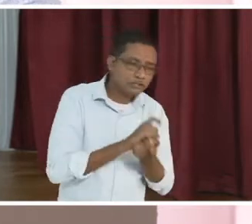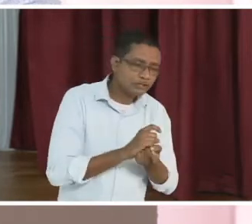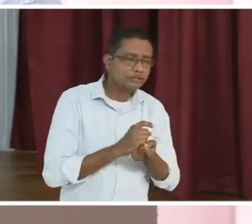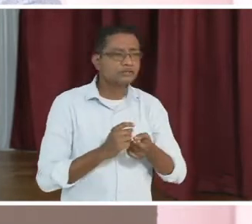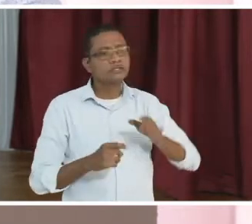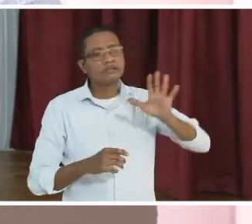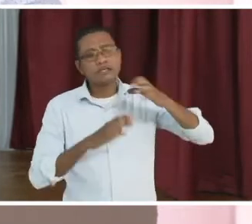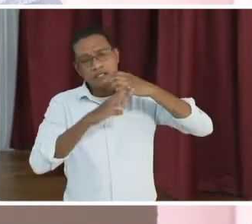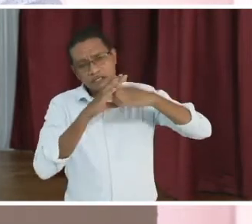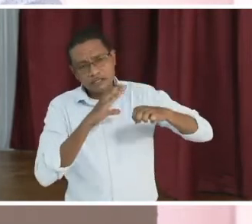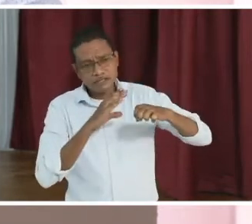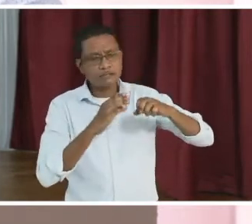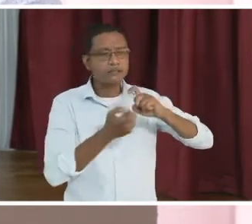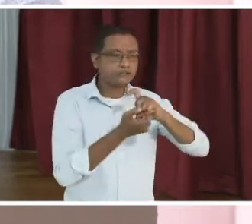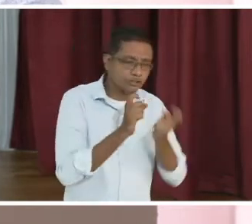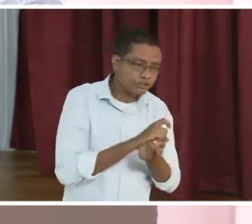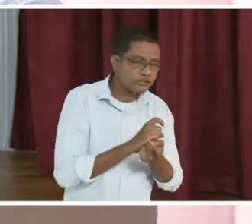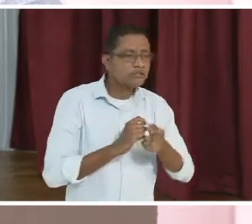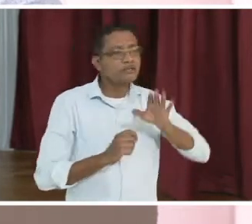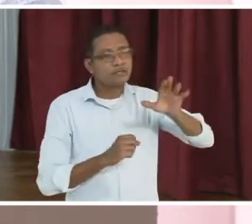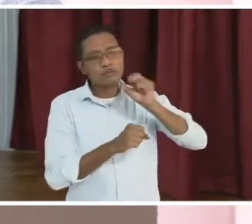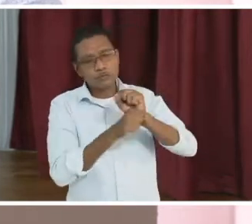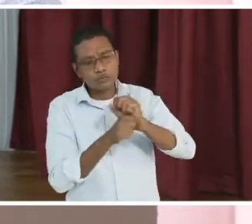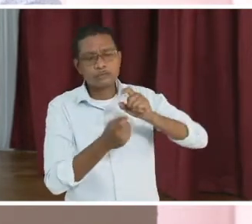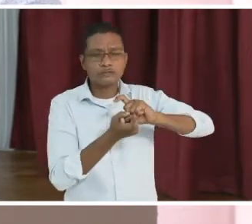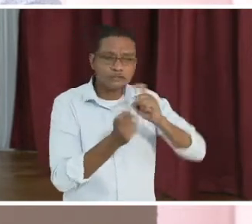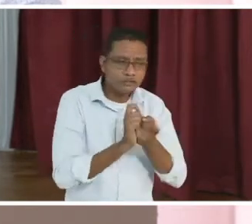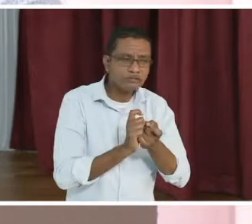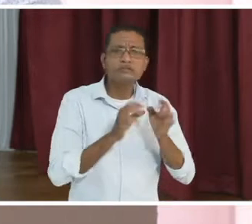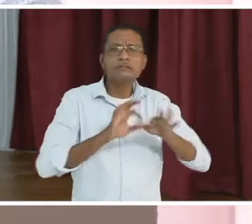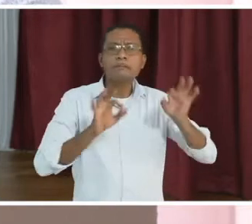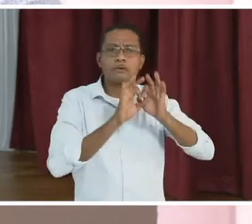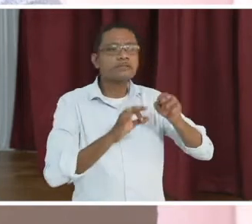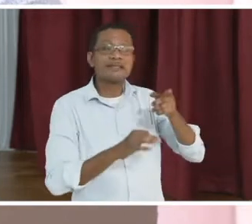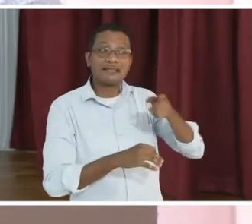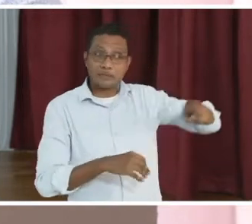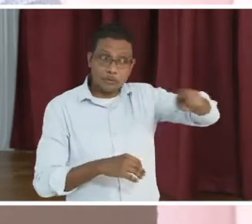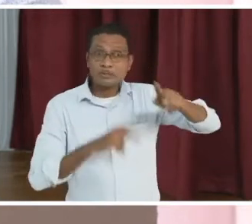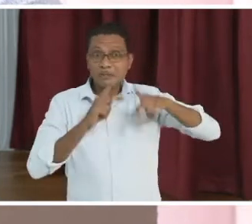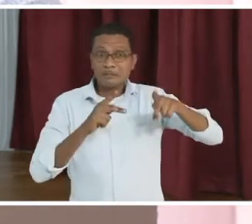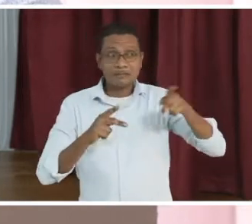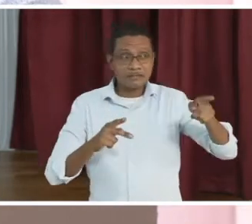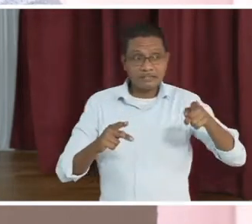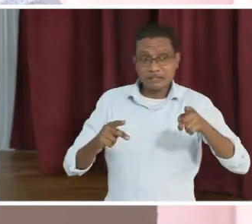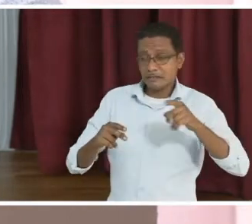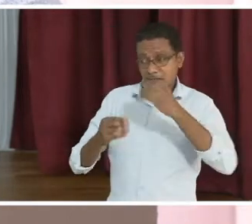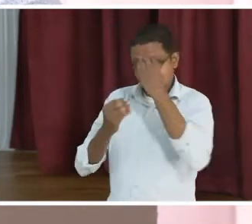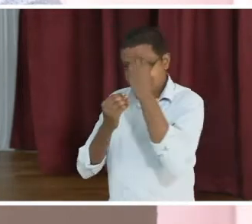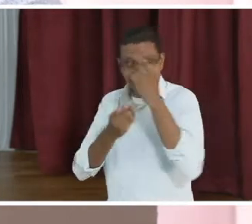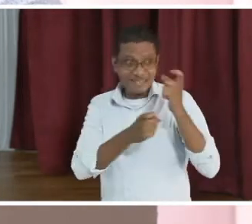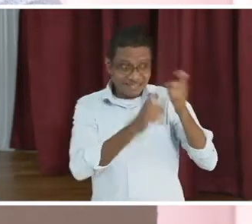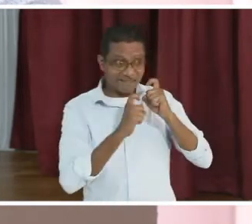would have changed. So it's important for our users to go in and update their information as often as